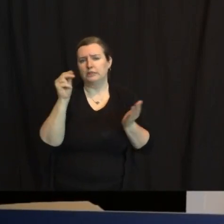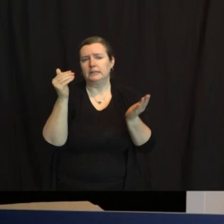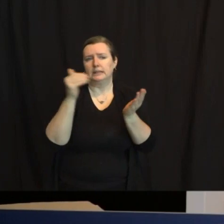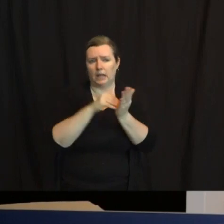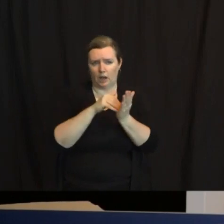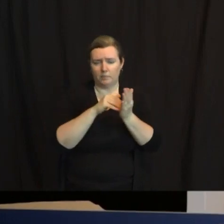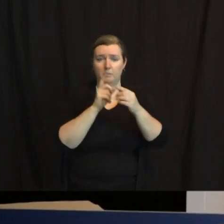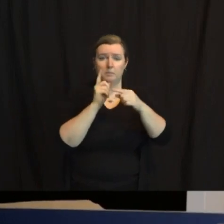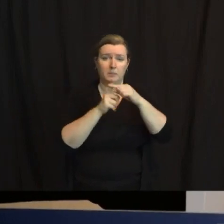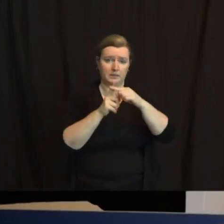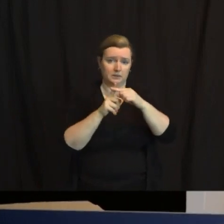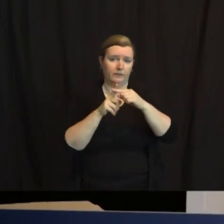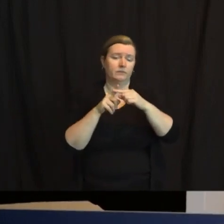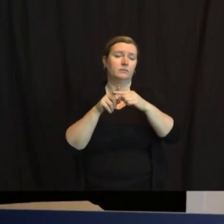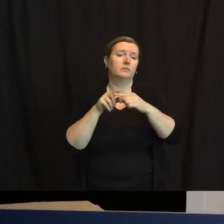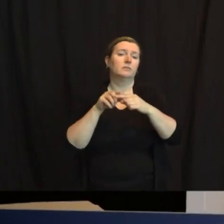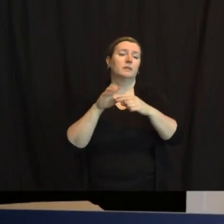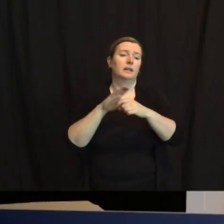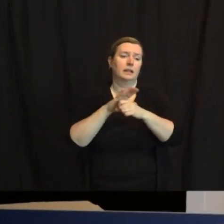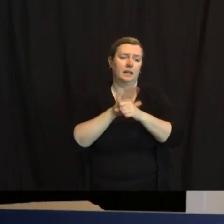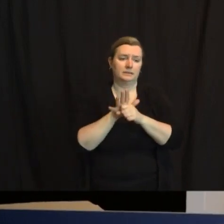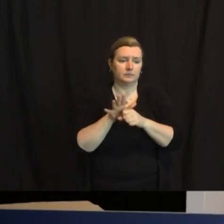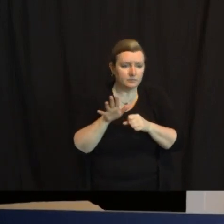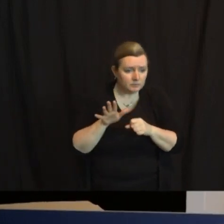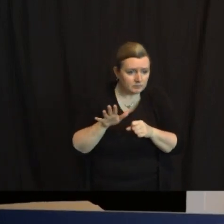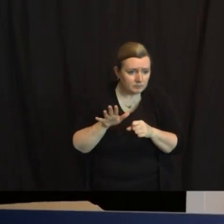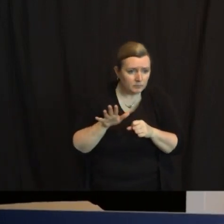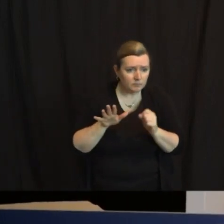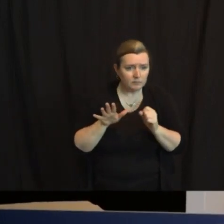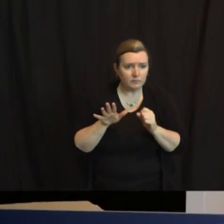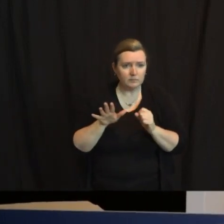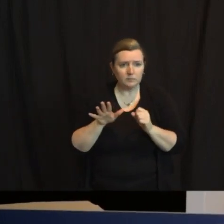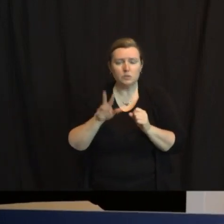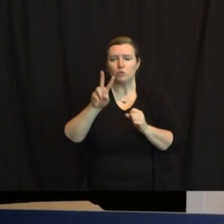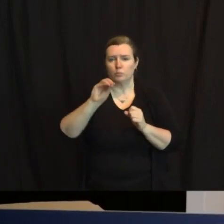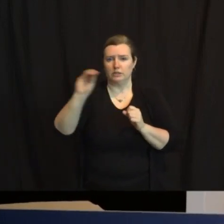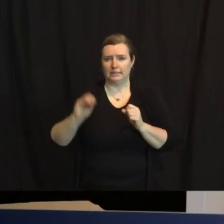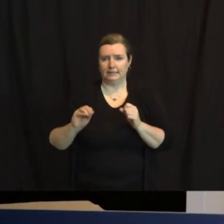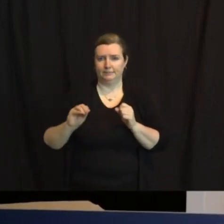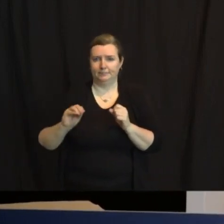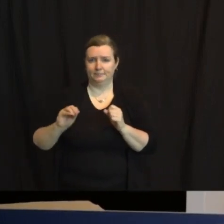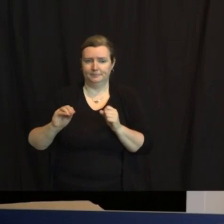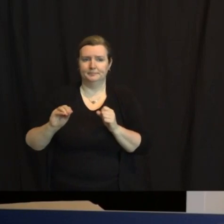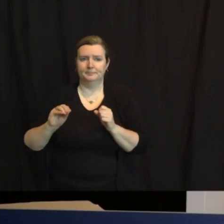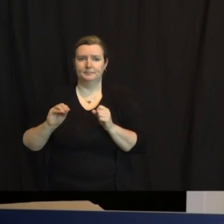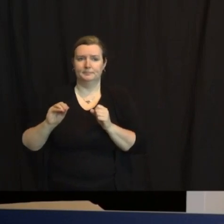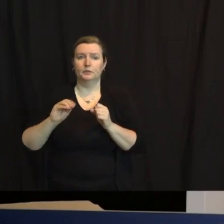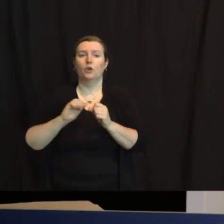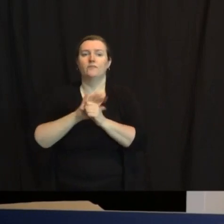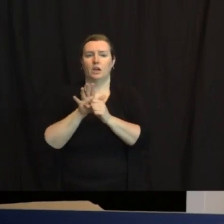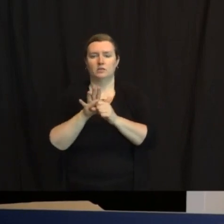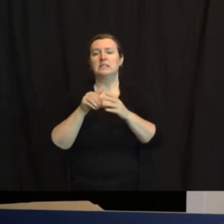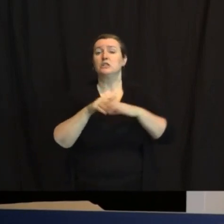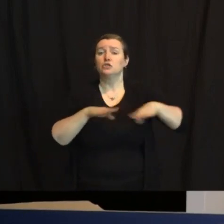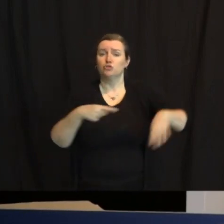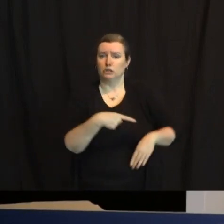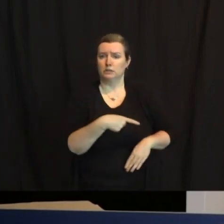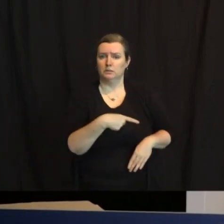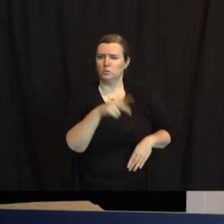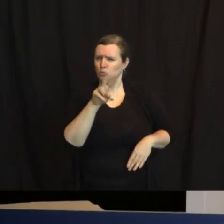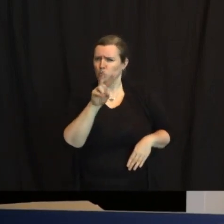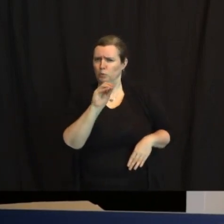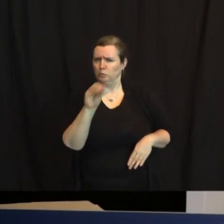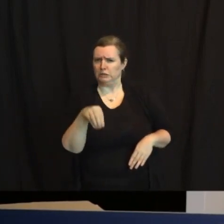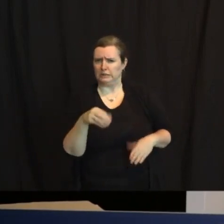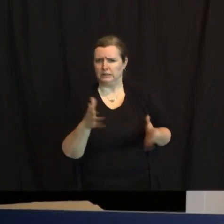about 2% are in the pediatric population, the 0 to 17. And what that tells me is not that those kids aren't getting infected. We